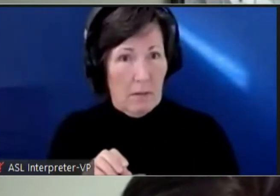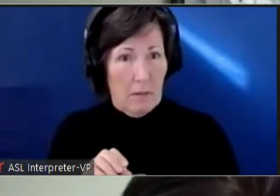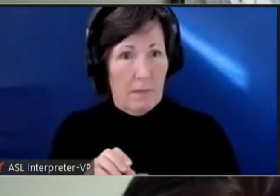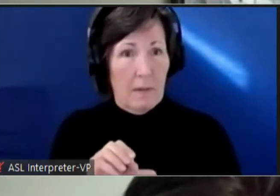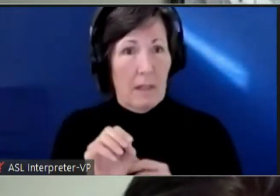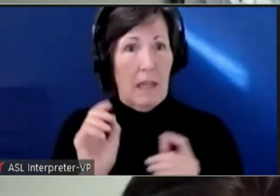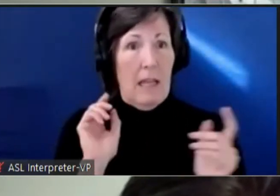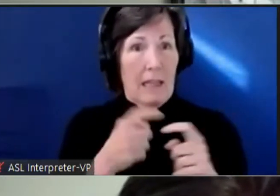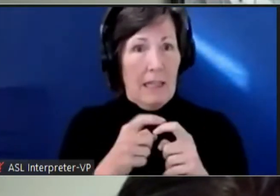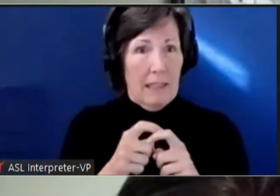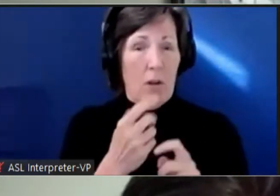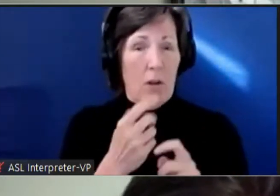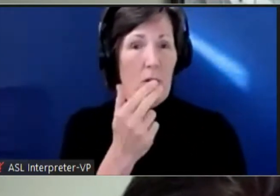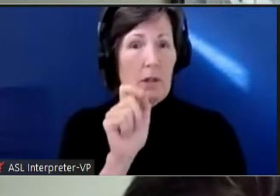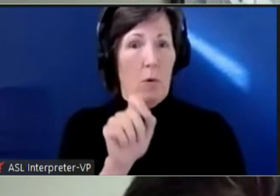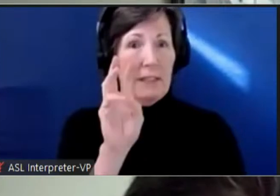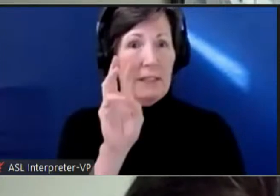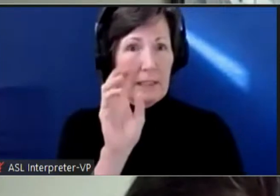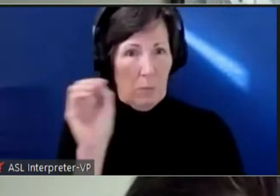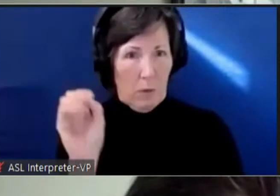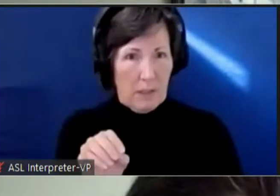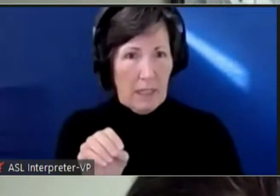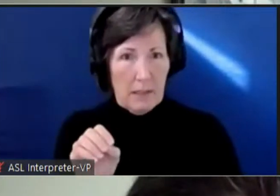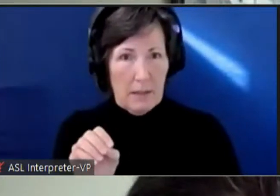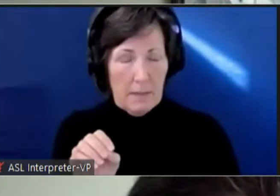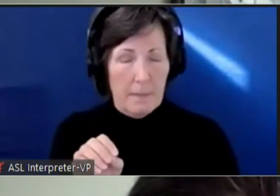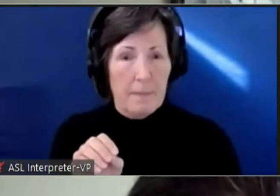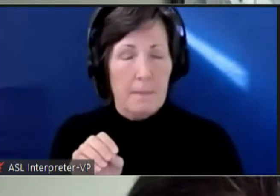Latino is 13.6%.